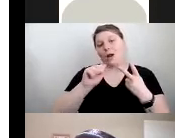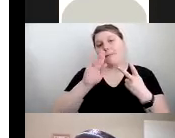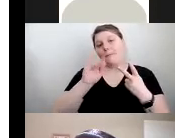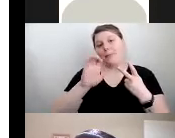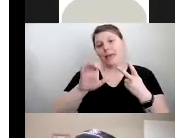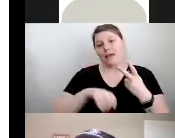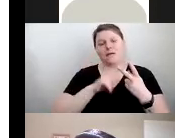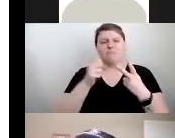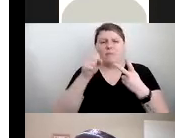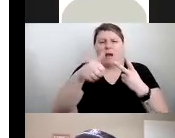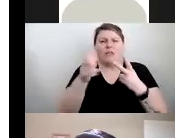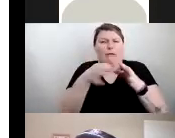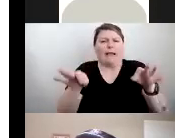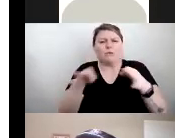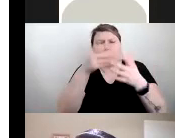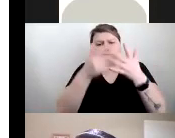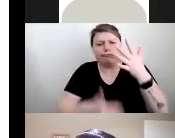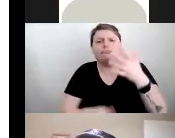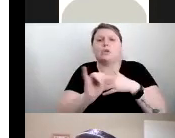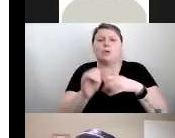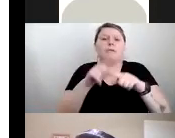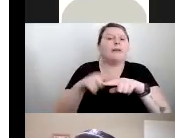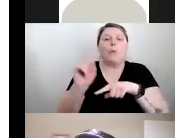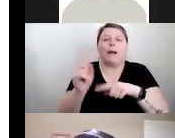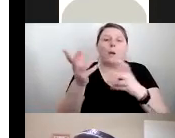extent, many other languages, just depending on where you'd like to work.